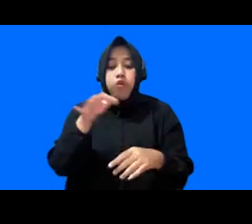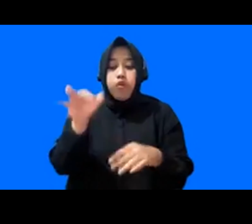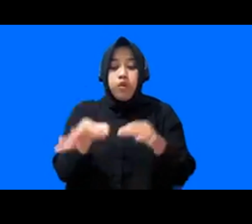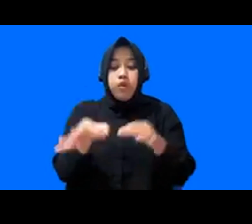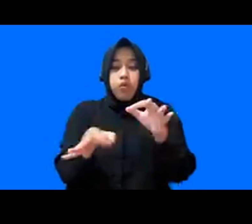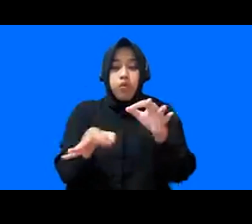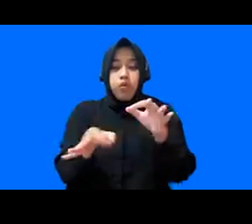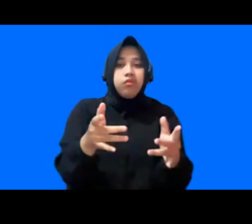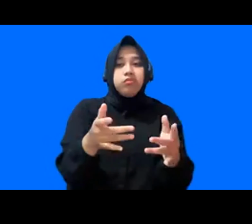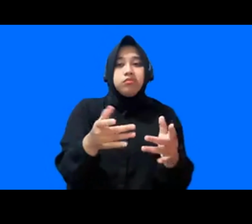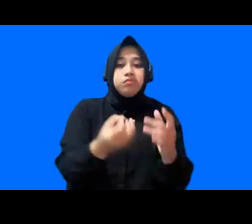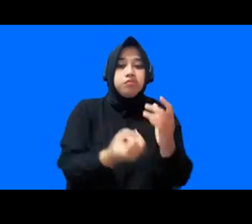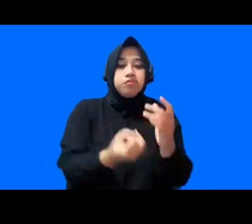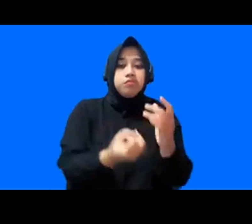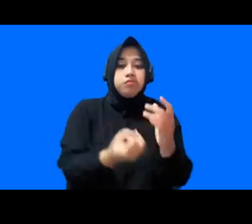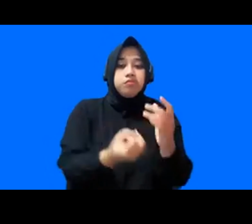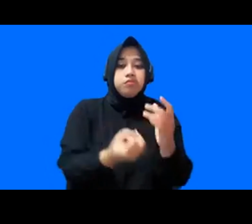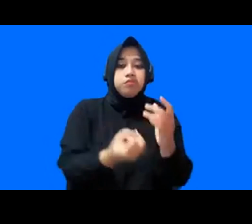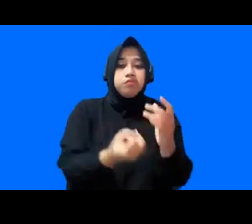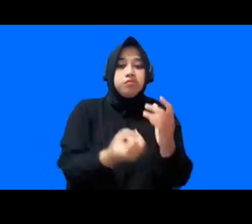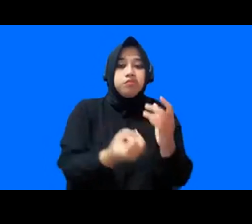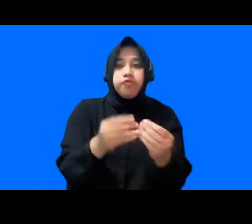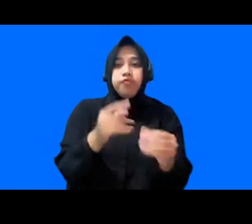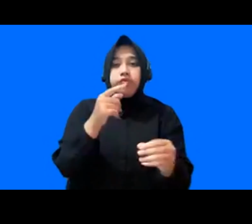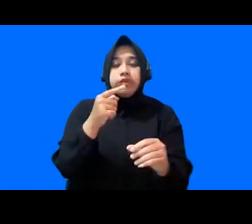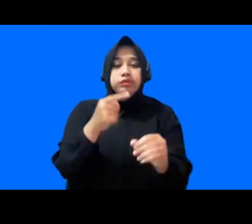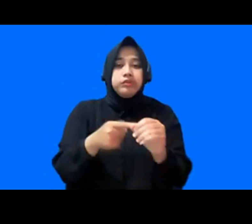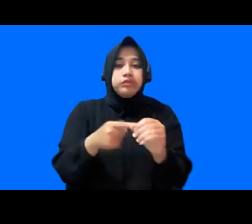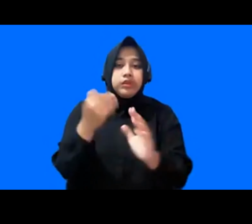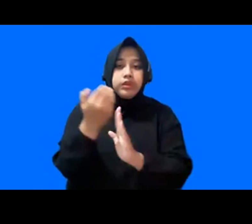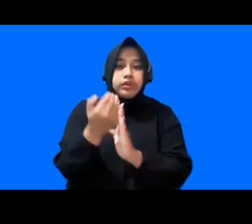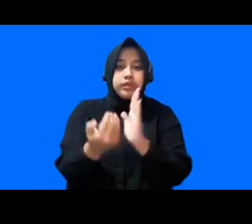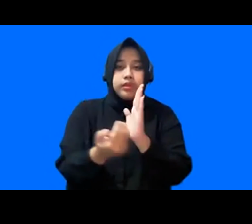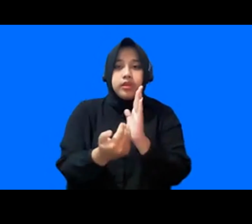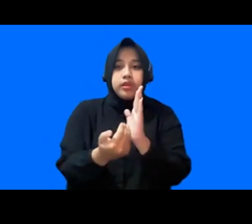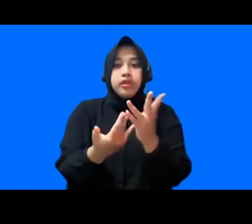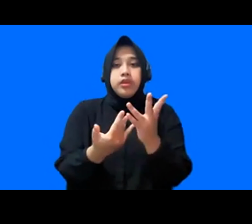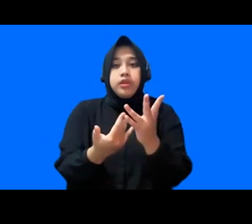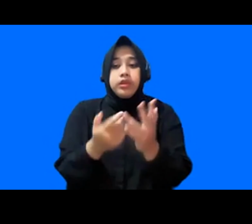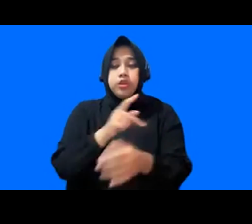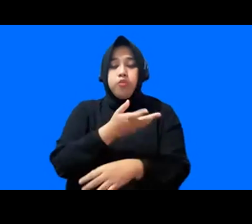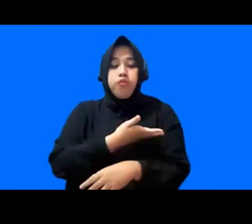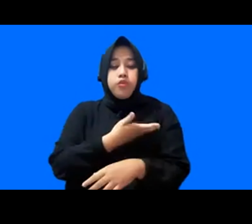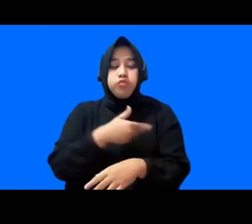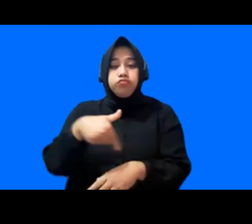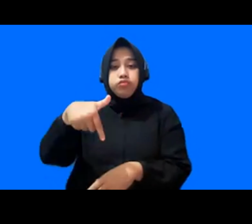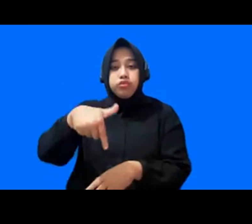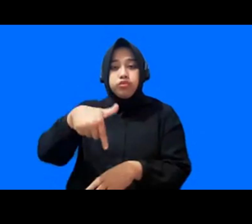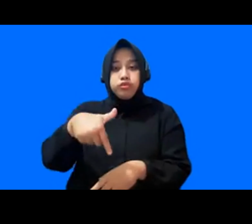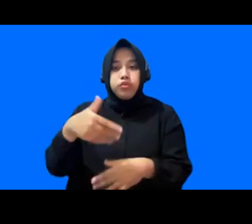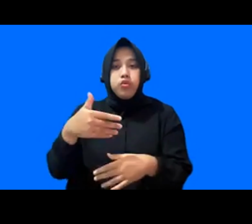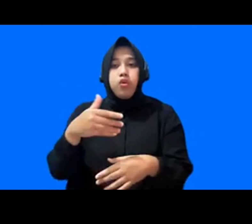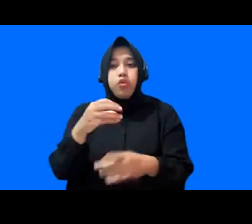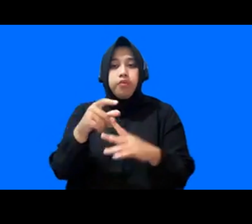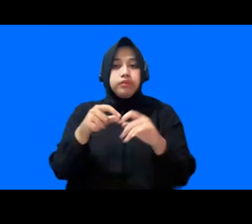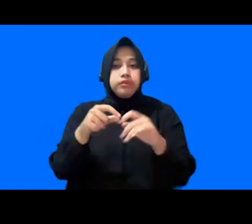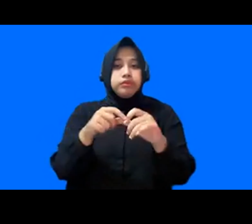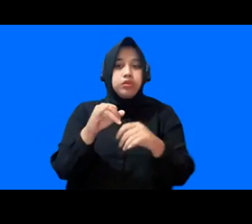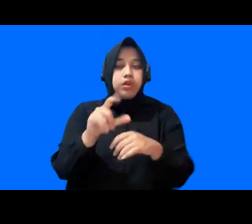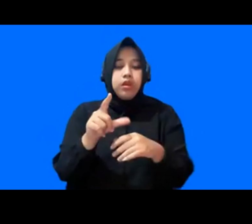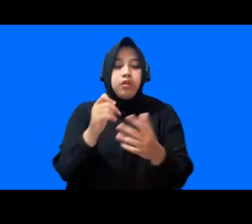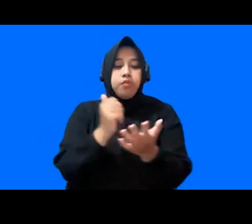its operational priorities. We have 7 different operational priorities, which cut across our work, and they're designed